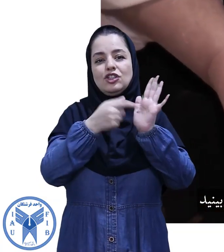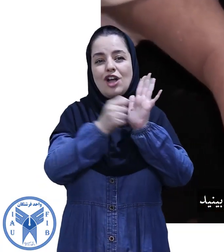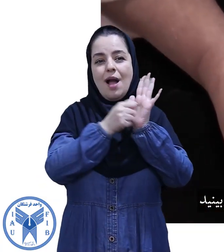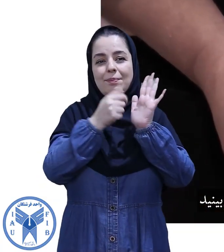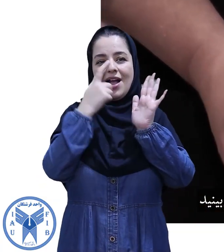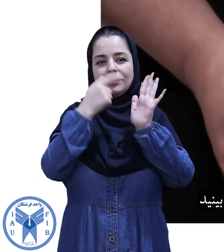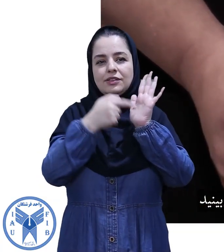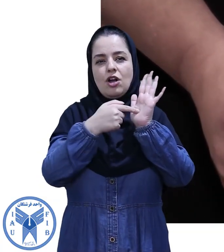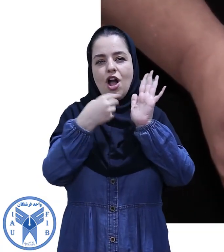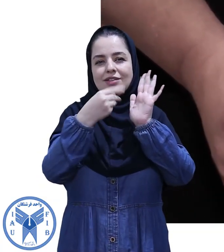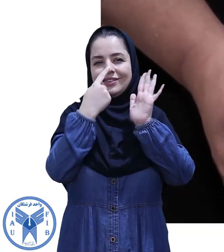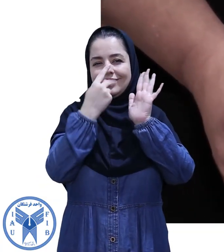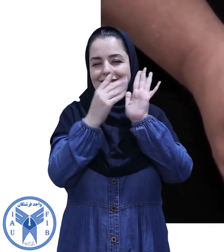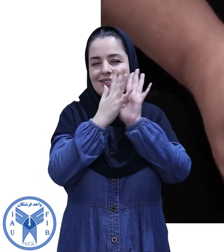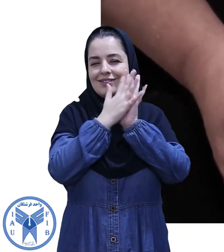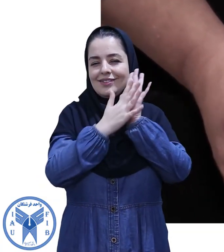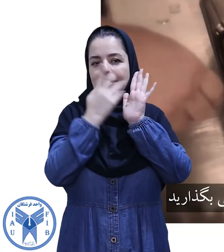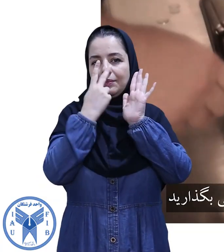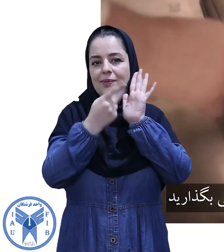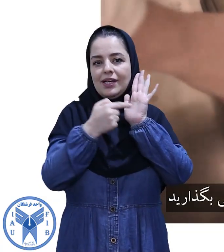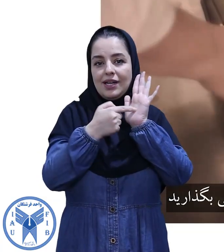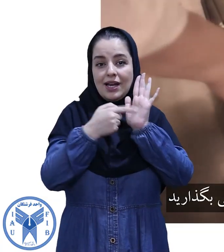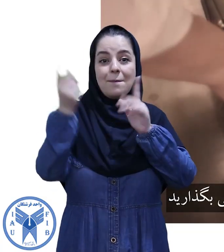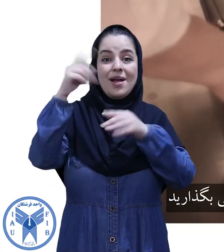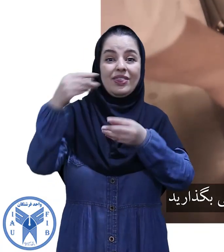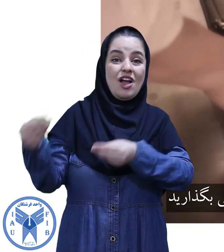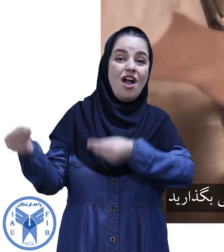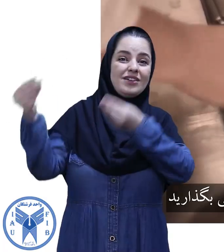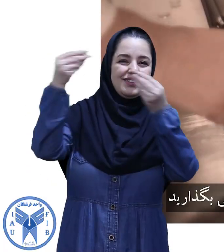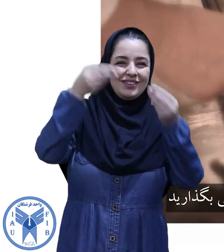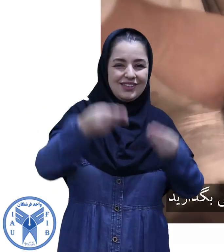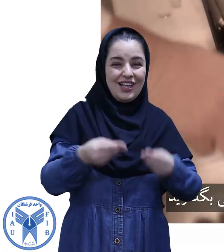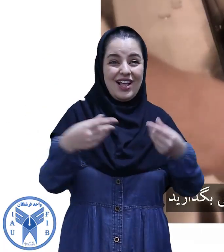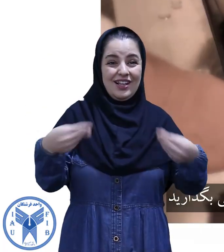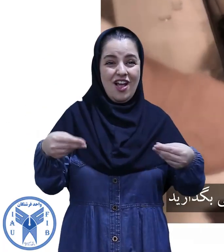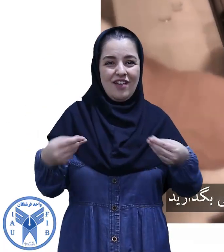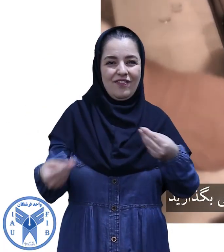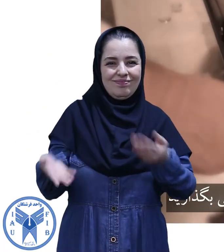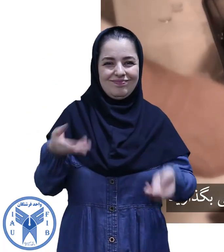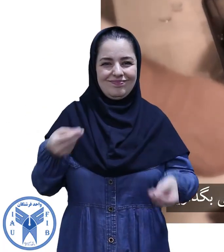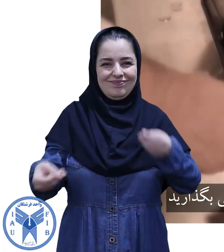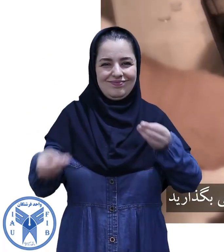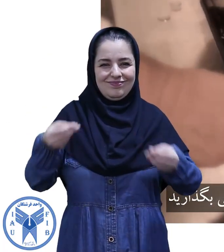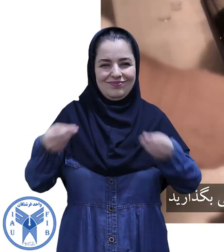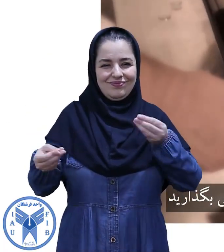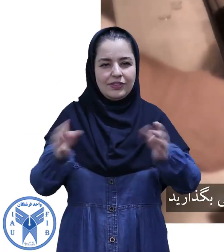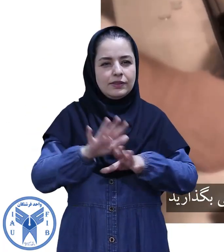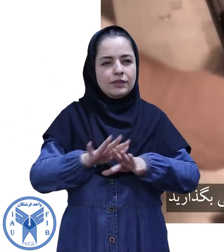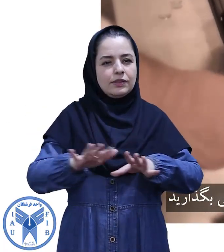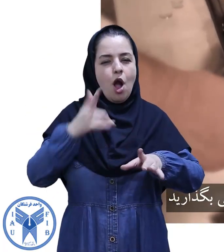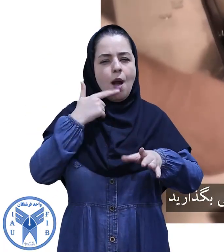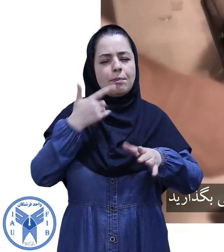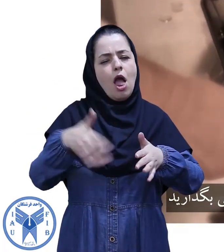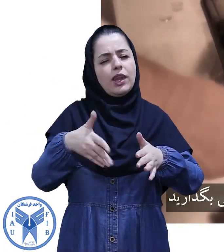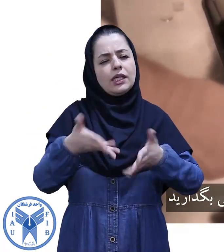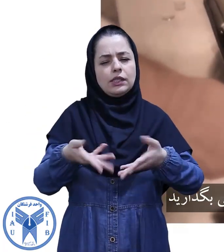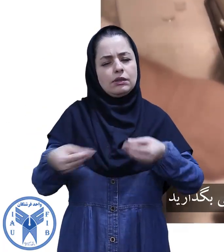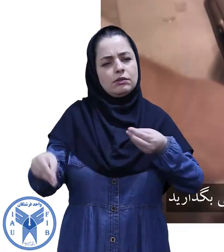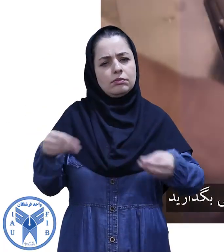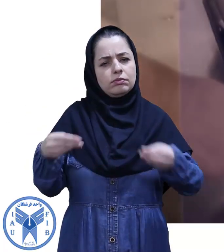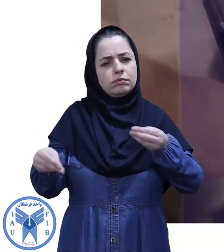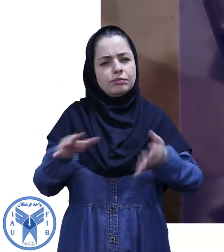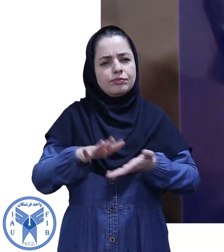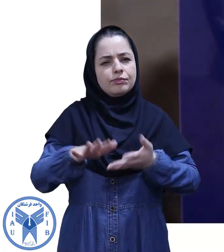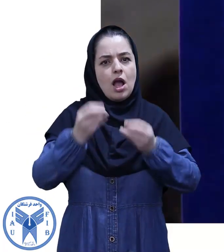printed out image on the paper, but it really comes to life when you put the paper into just plain old